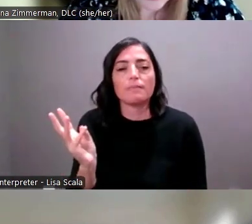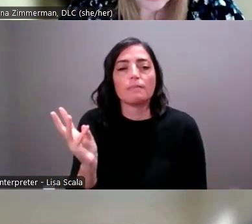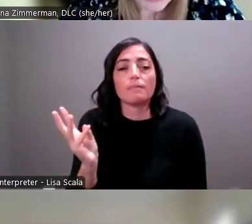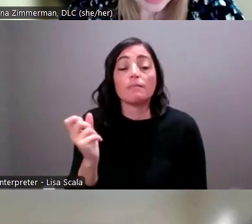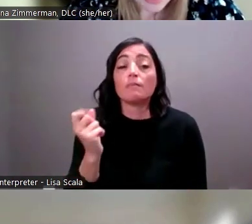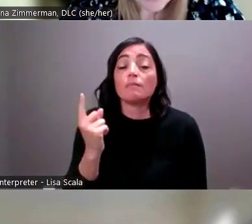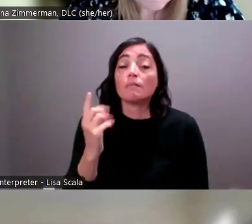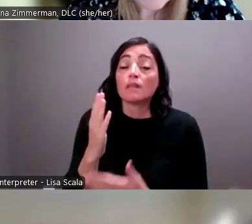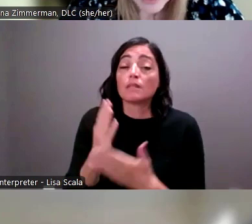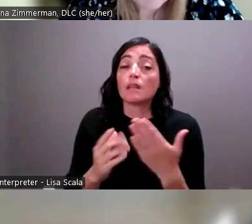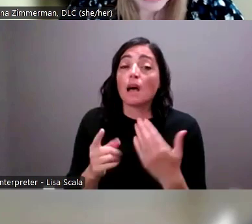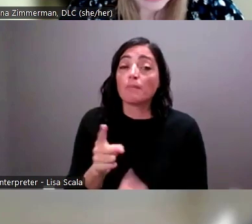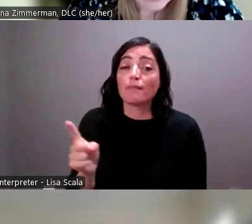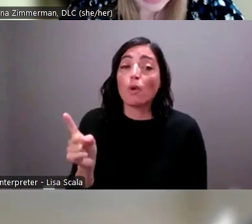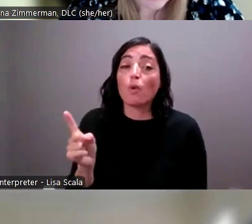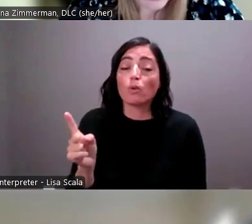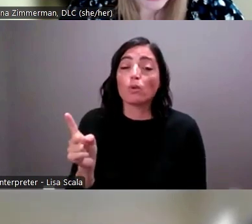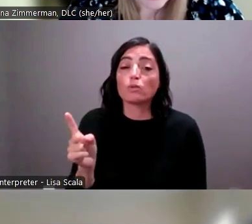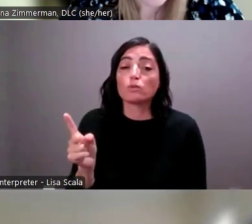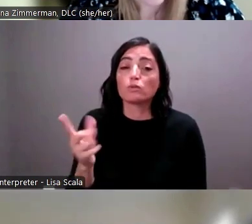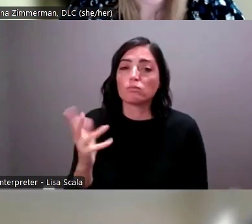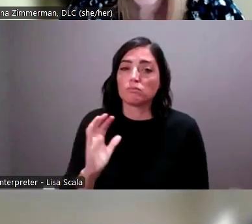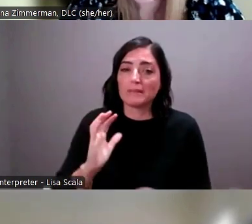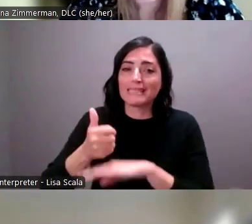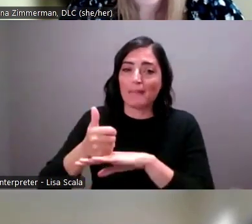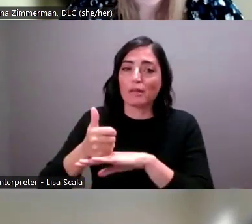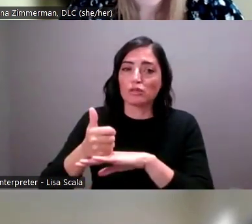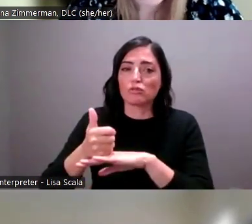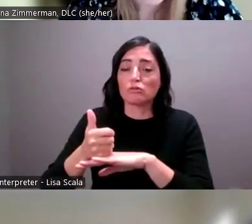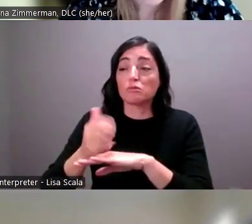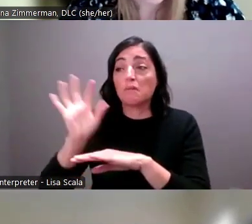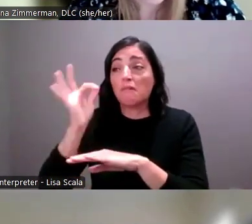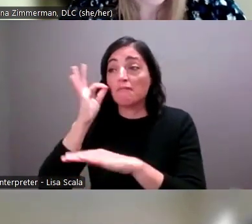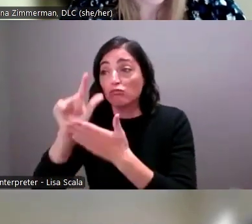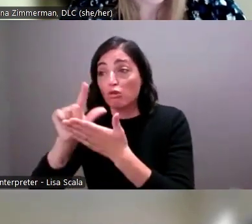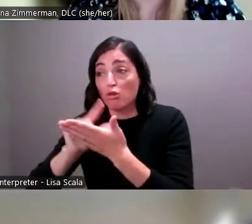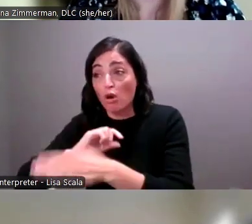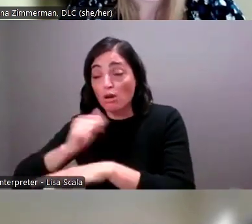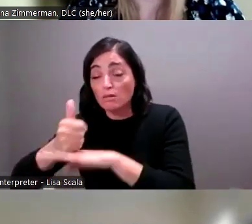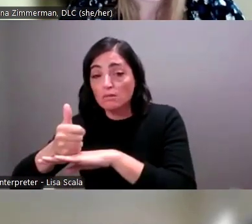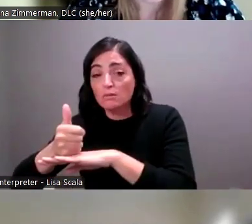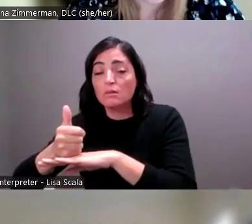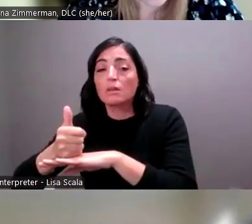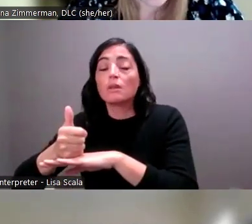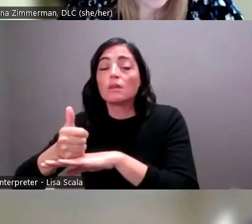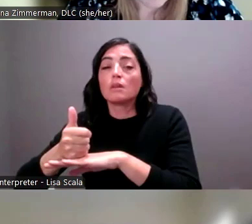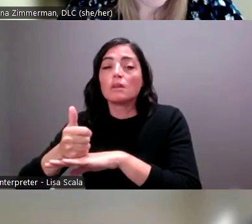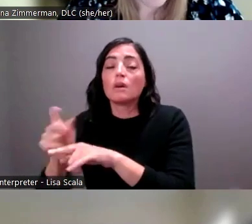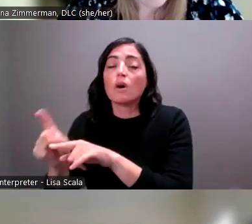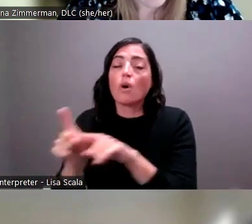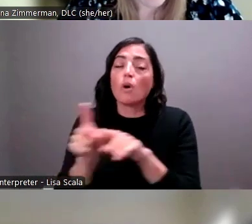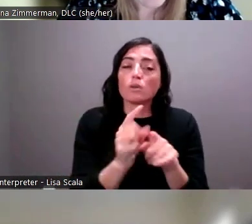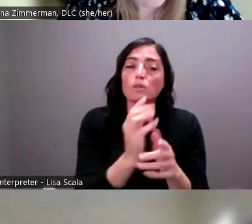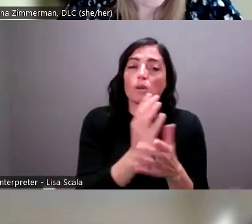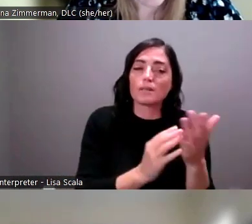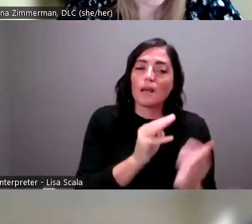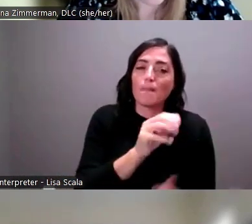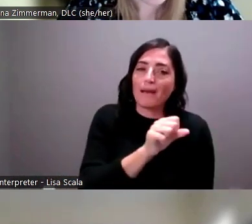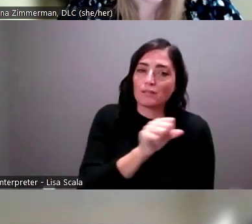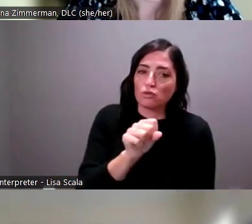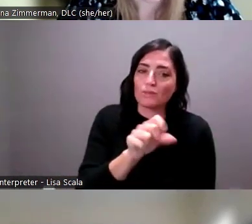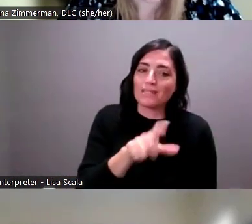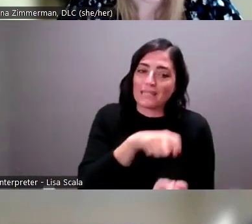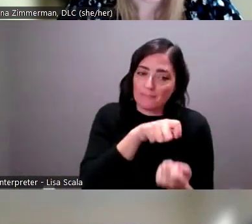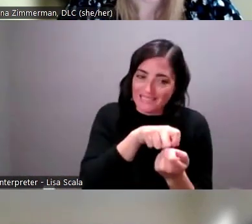of those have been established by like federal laws, and there's also some Massachusetts